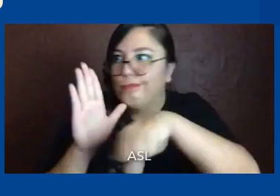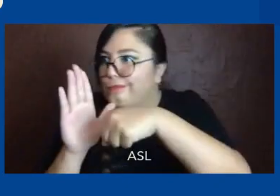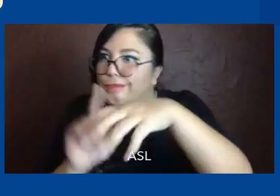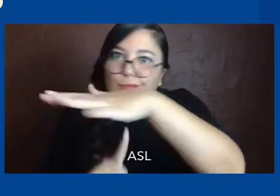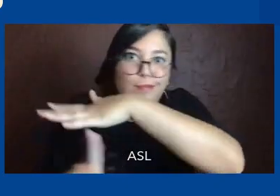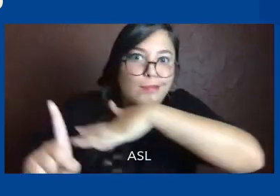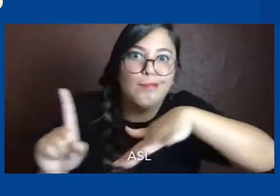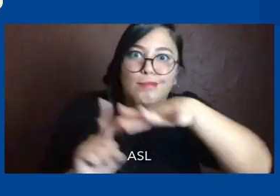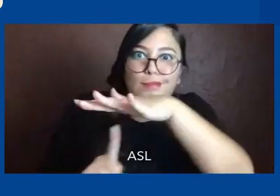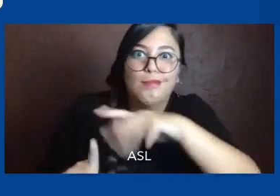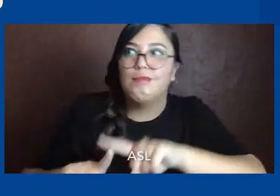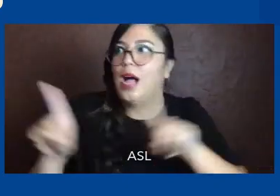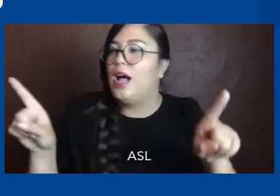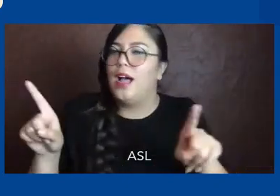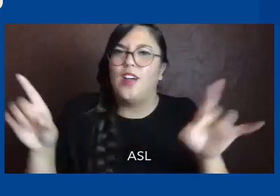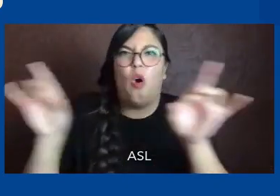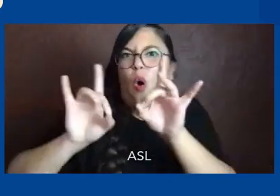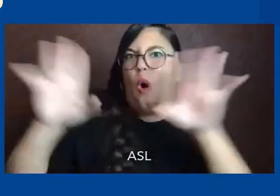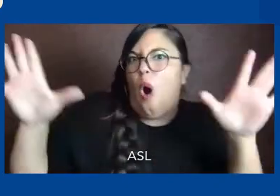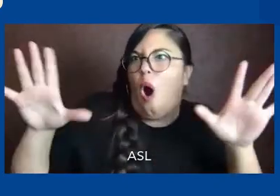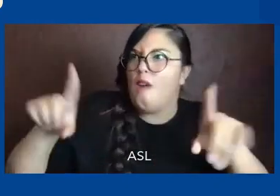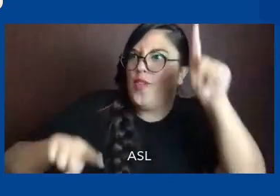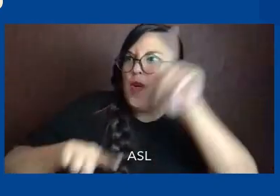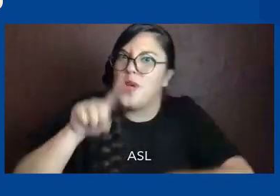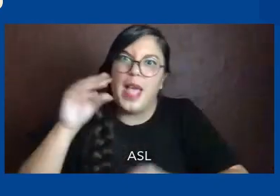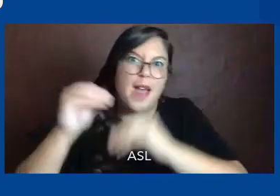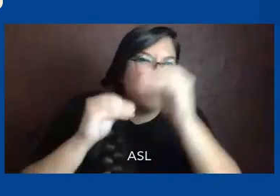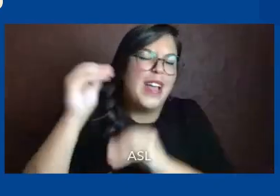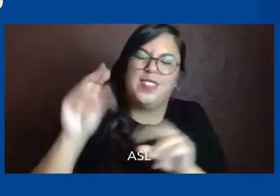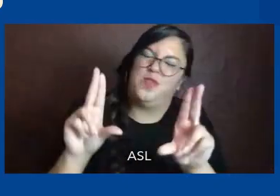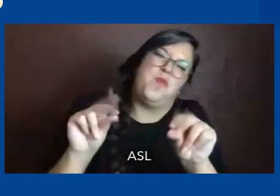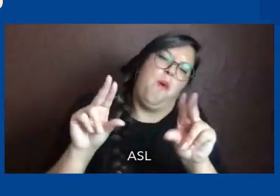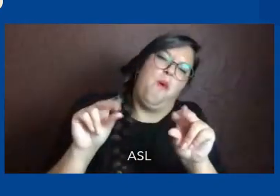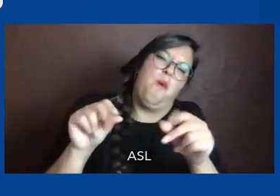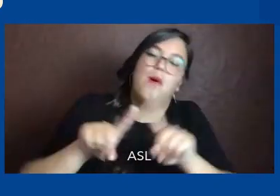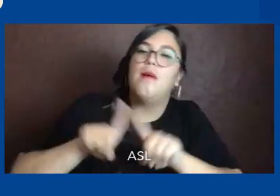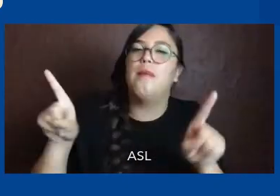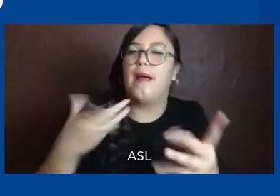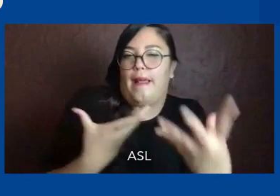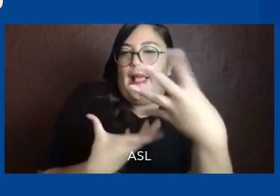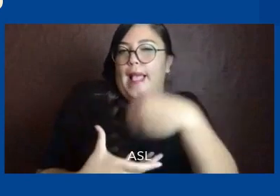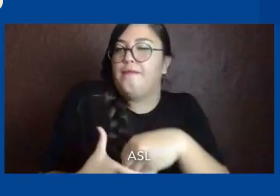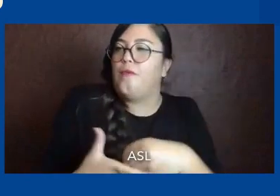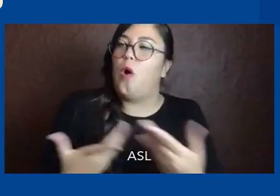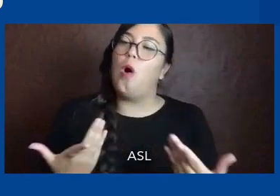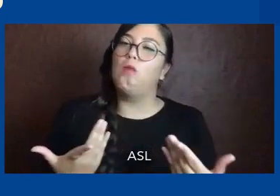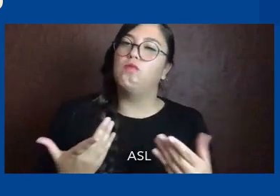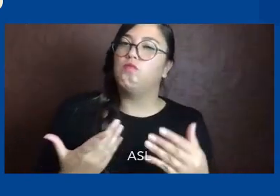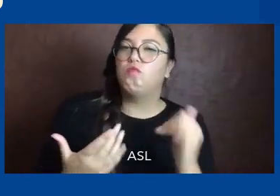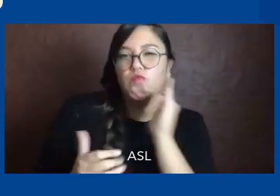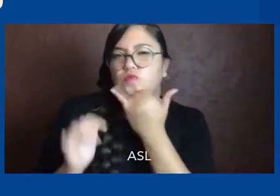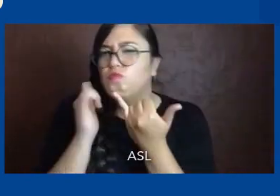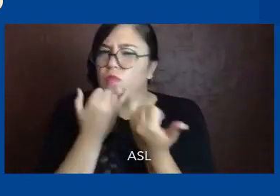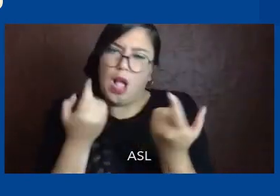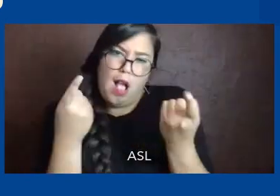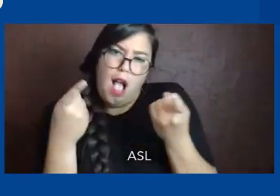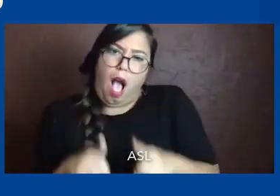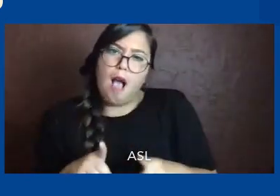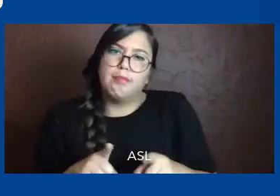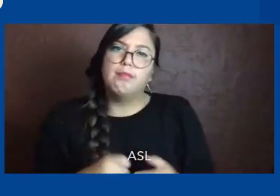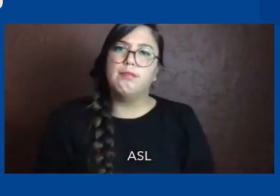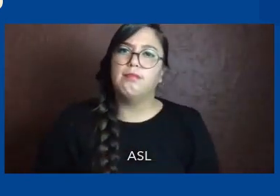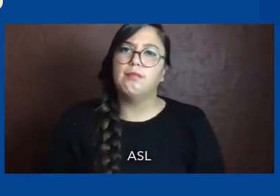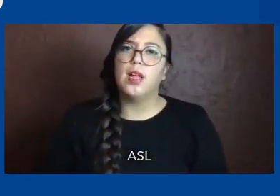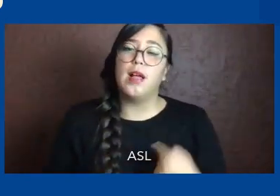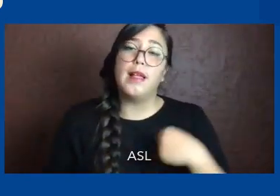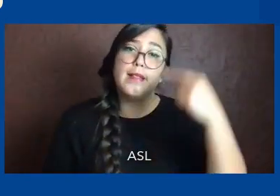they aren't dire and can be addressed. But I think that's a part of it too that doesn't always come with like